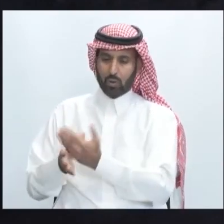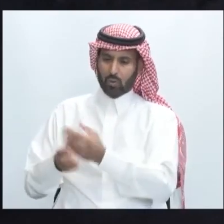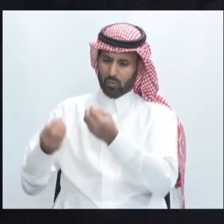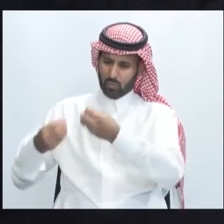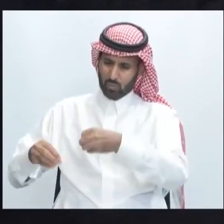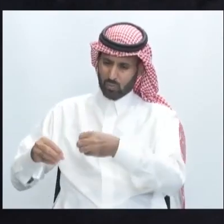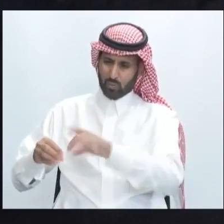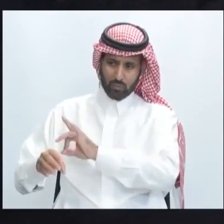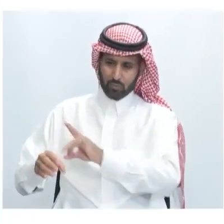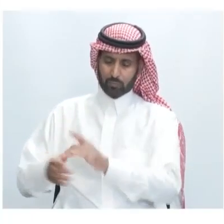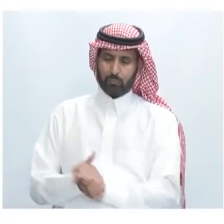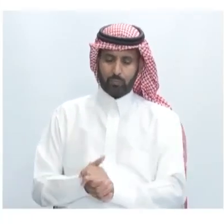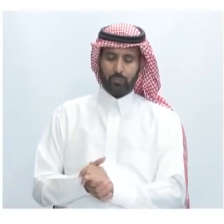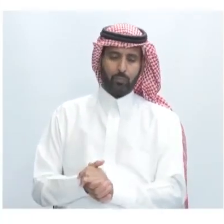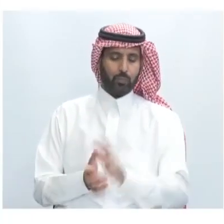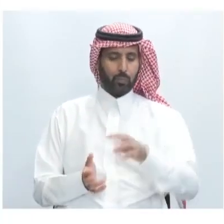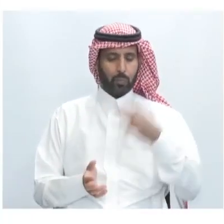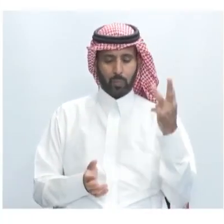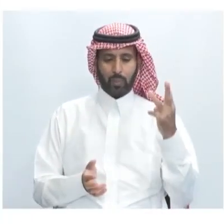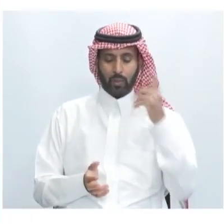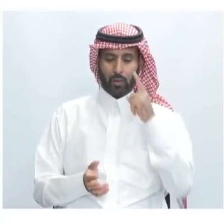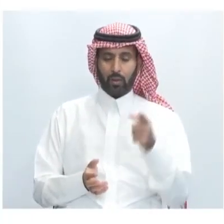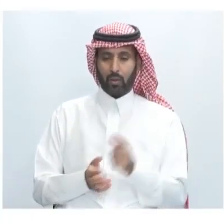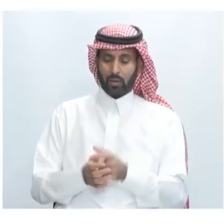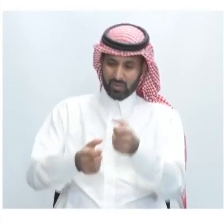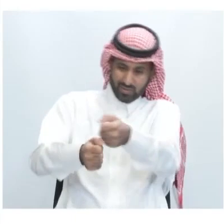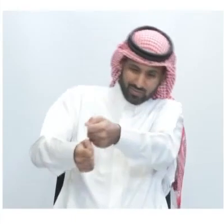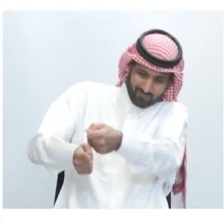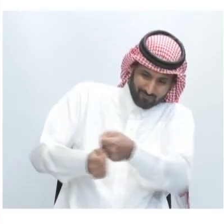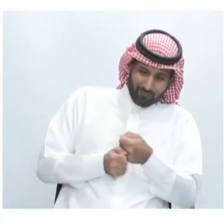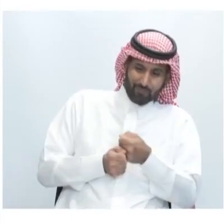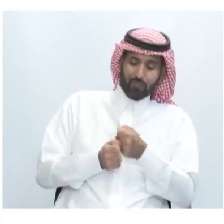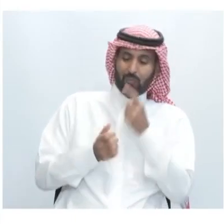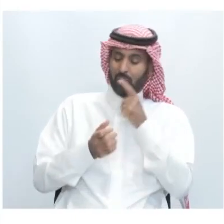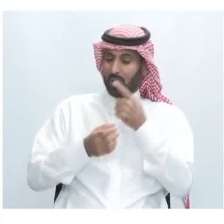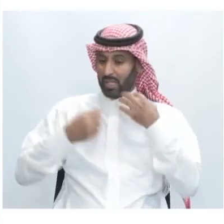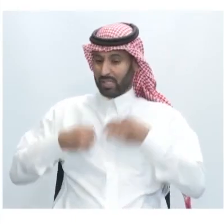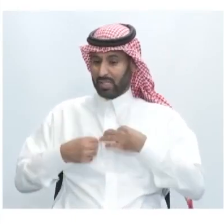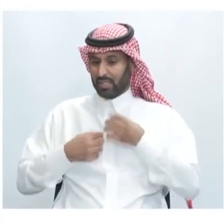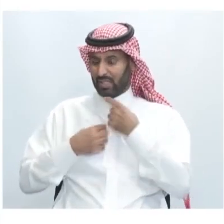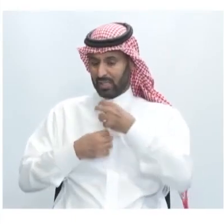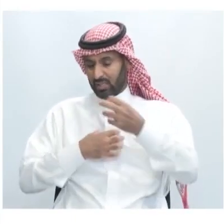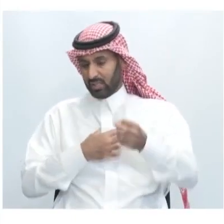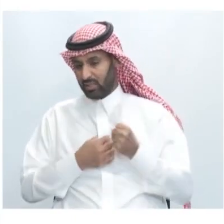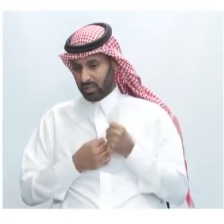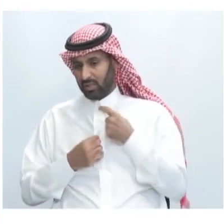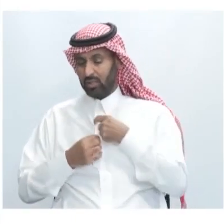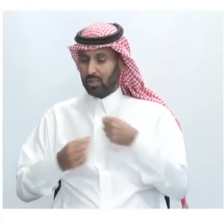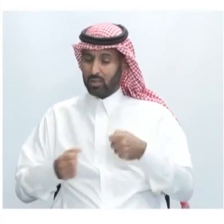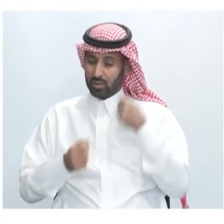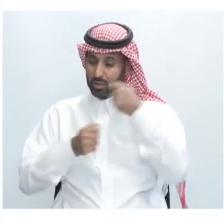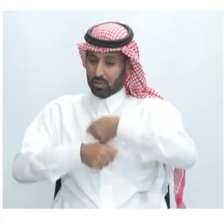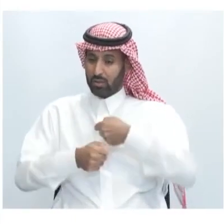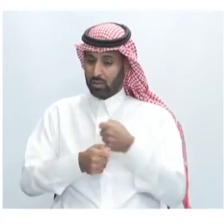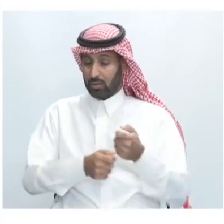computer equipment. Number three, grab an of dirty clothes and bring it to the laundry